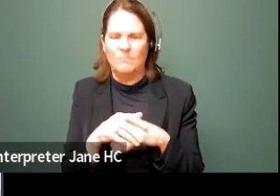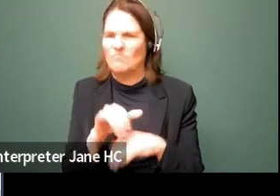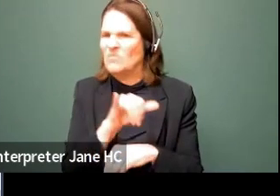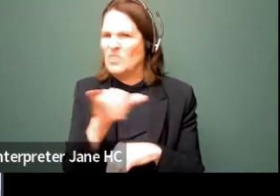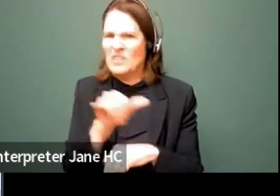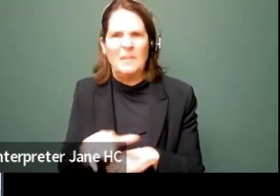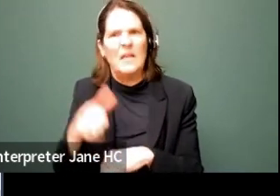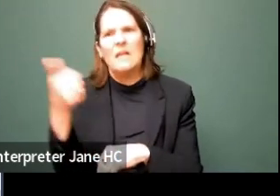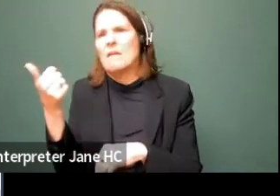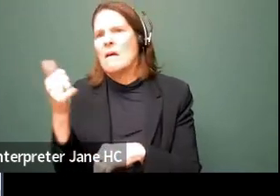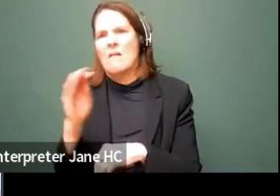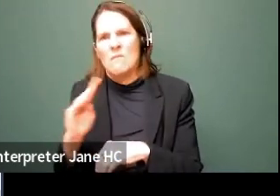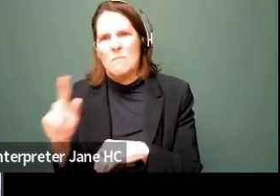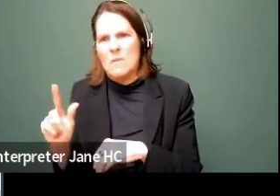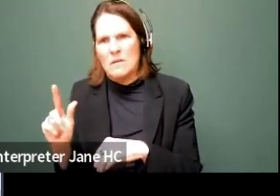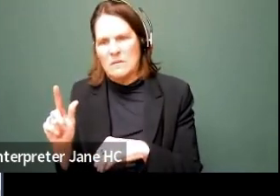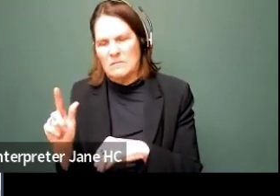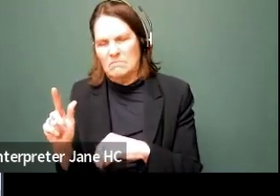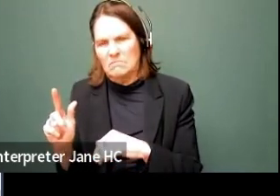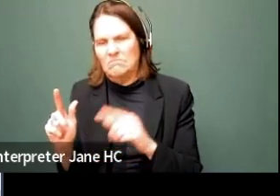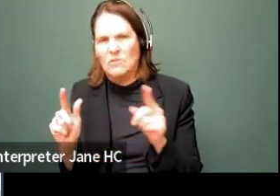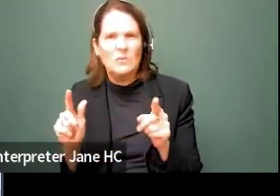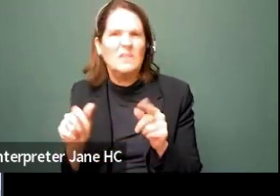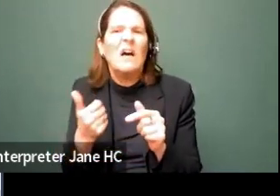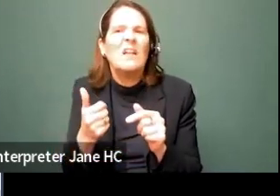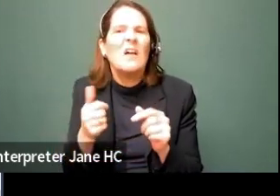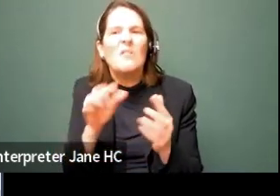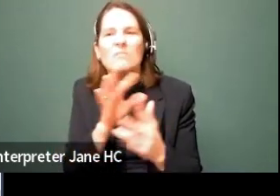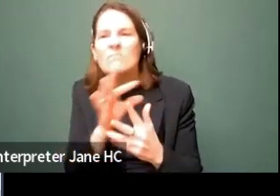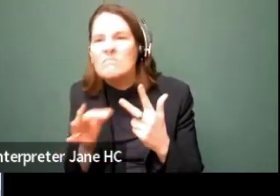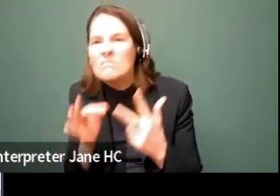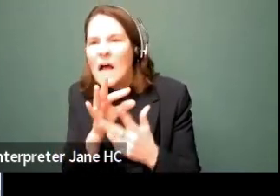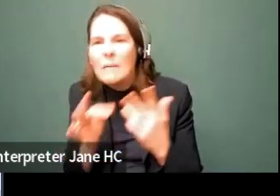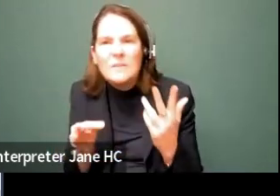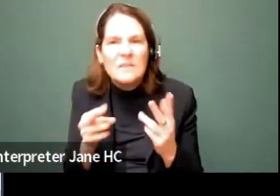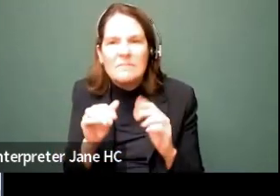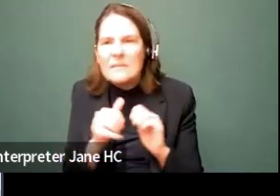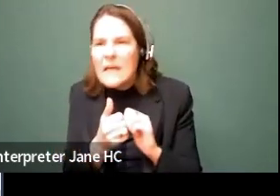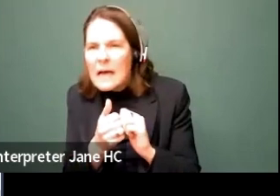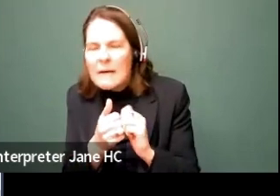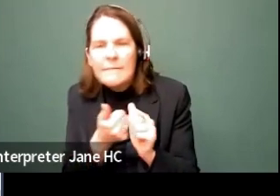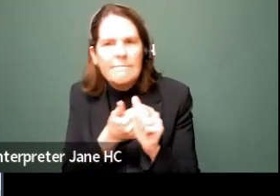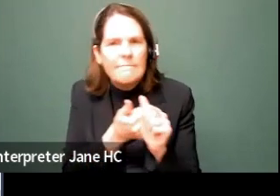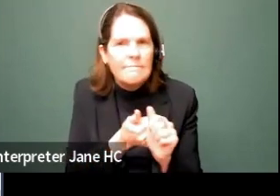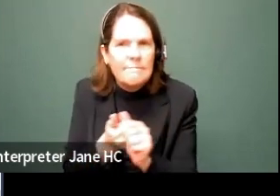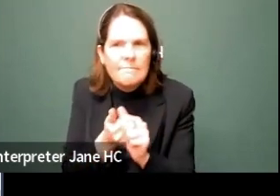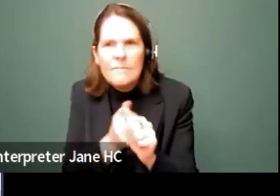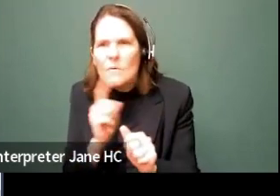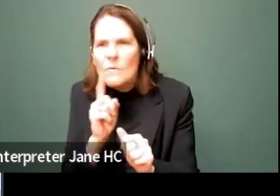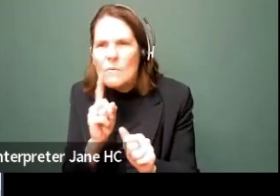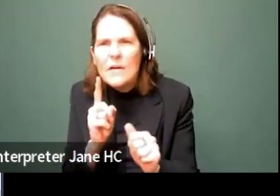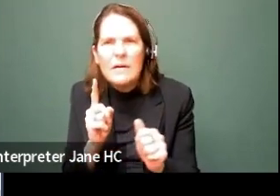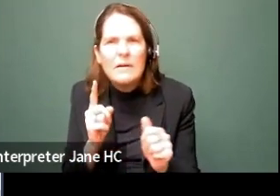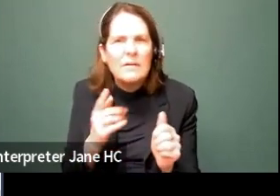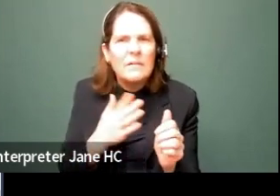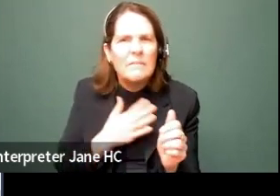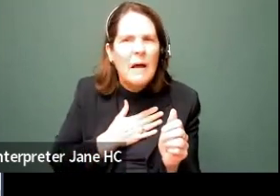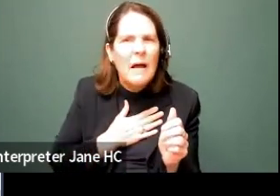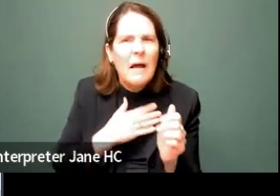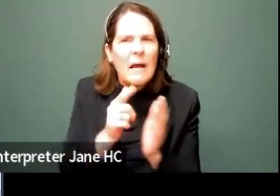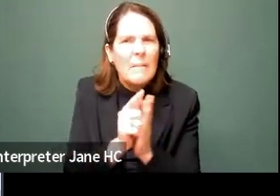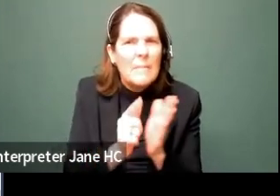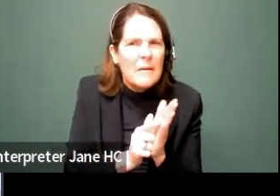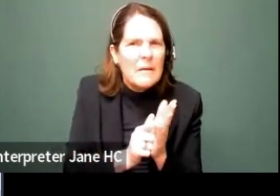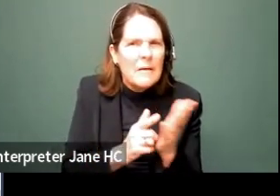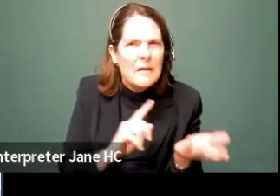other bill. But this is just another way to kind of keep track of those bills that